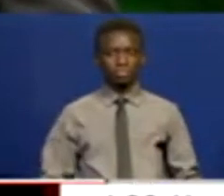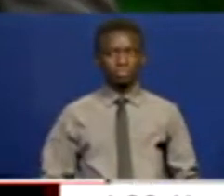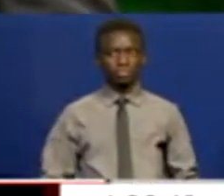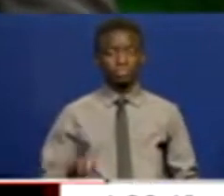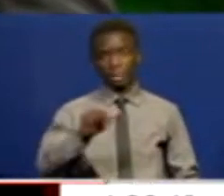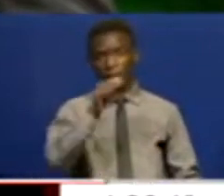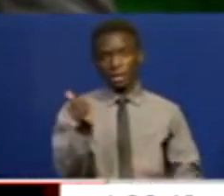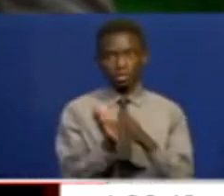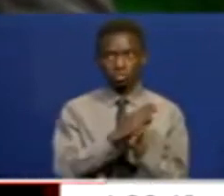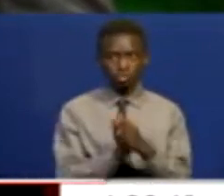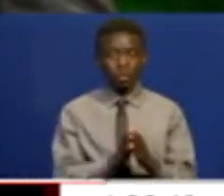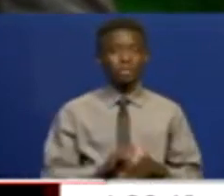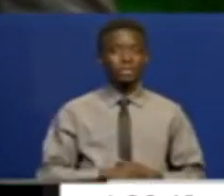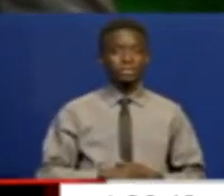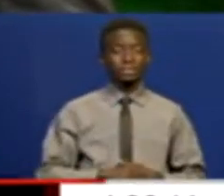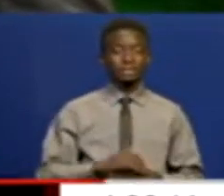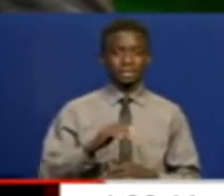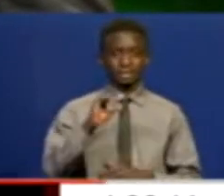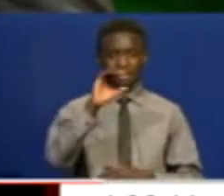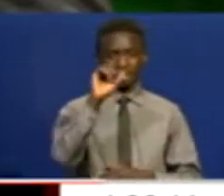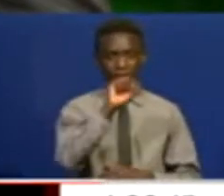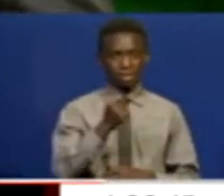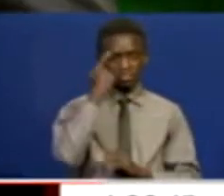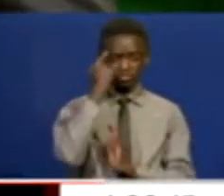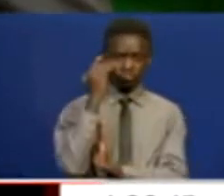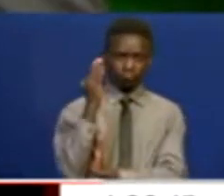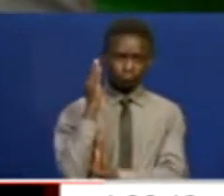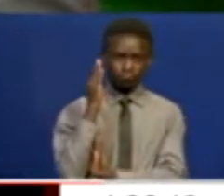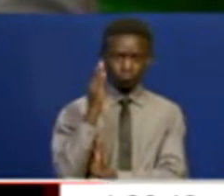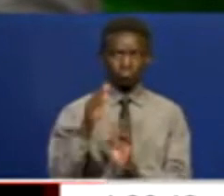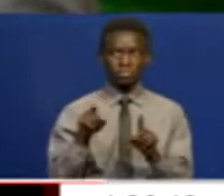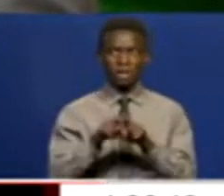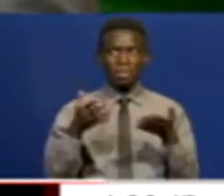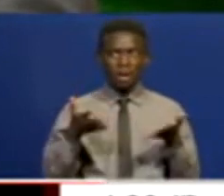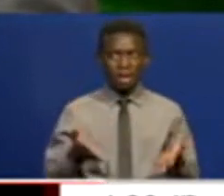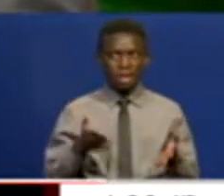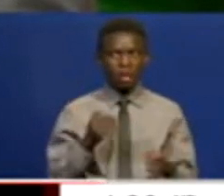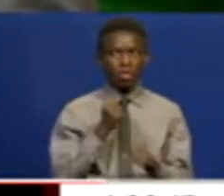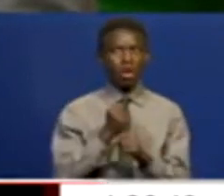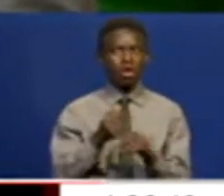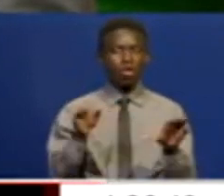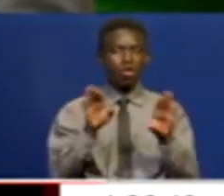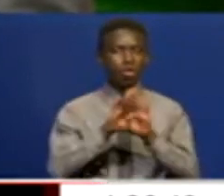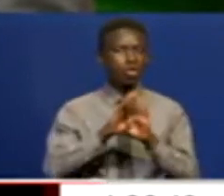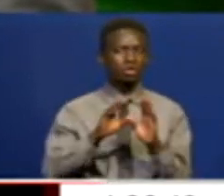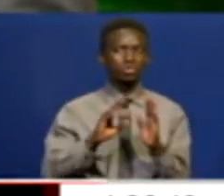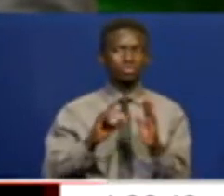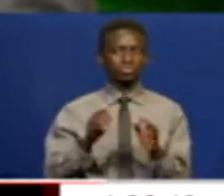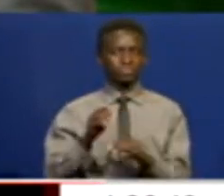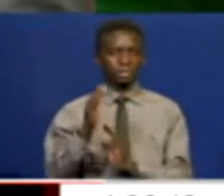Elsewhere, Interior Cabinet Secretary Kithure Kindiki is this hour holding a closed-door security baraza meeting in Lamu